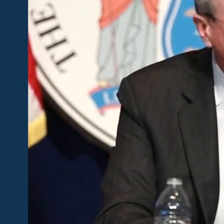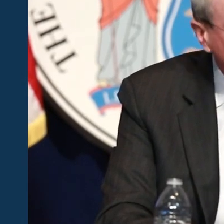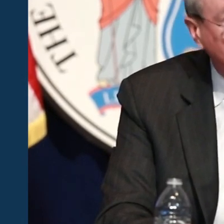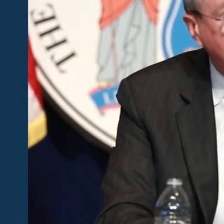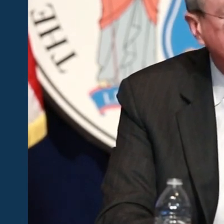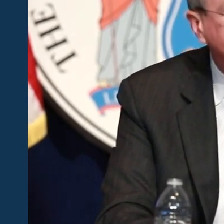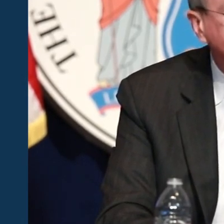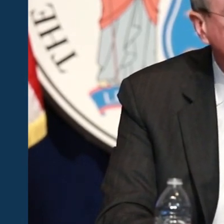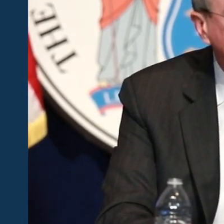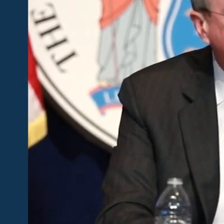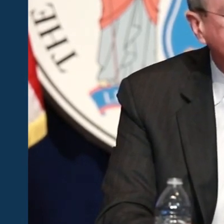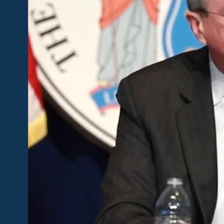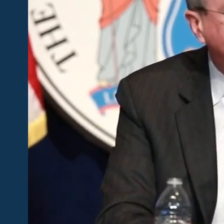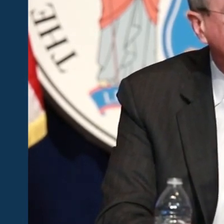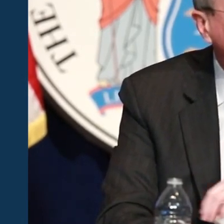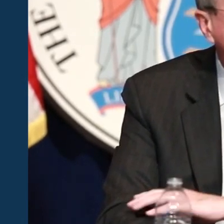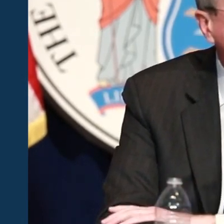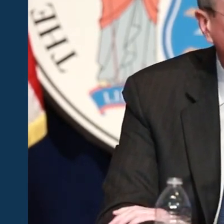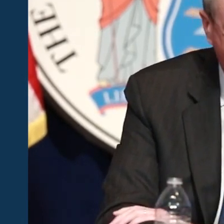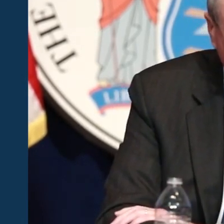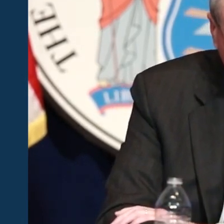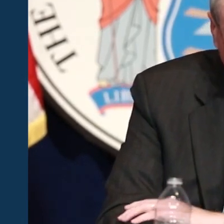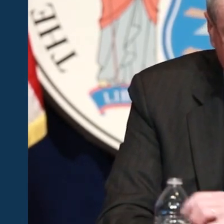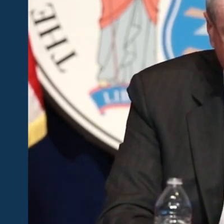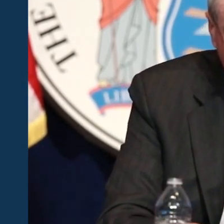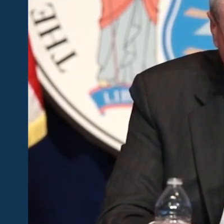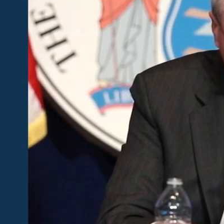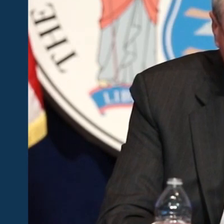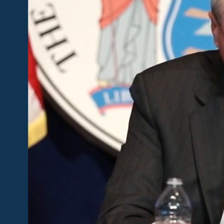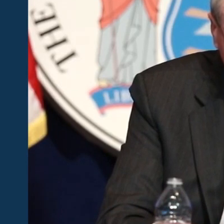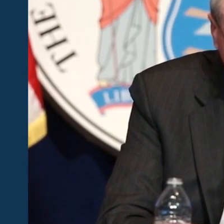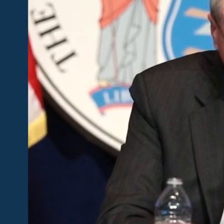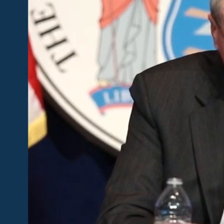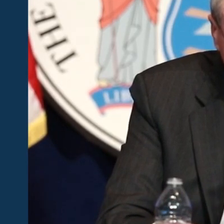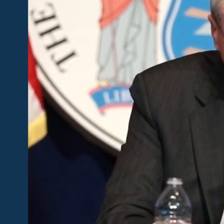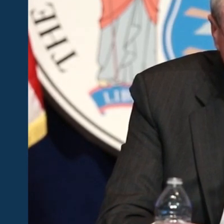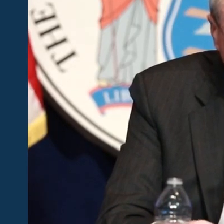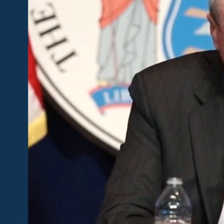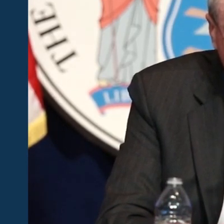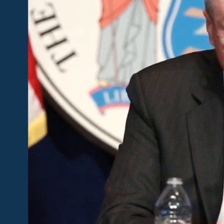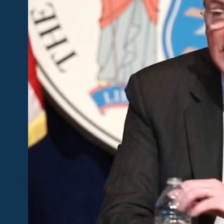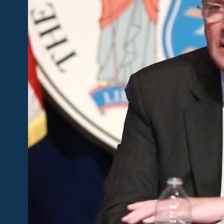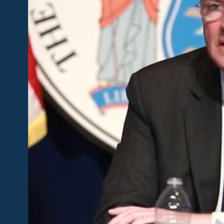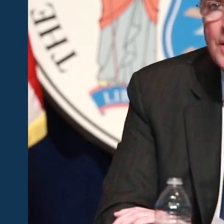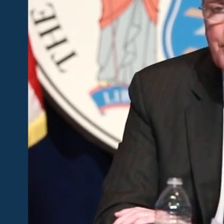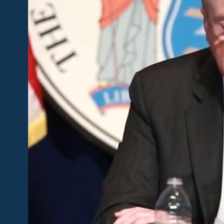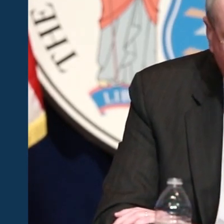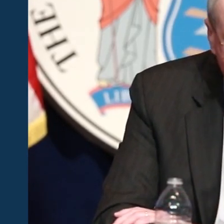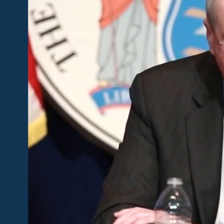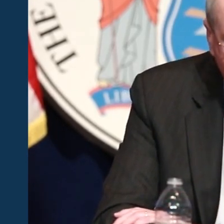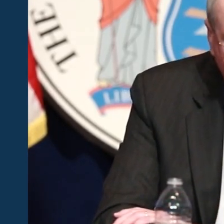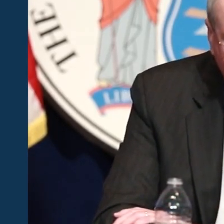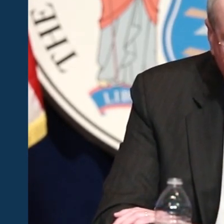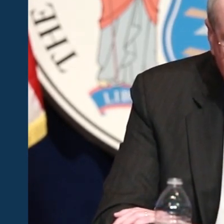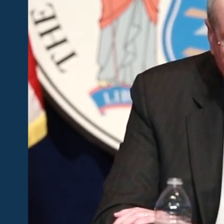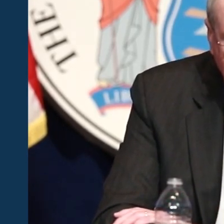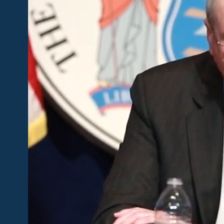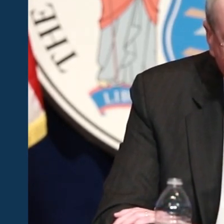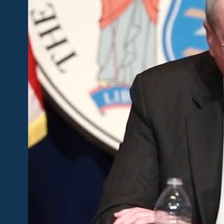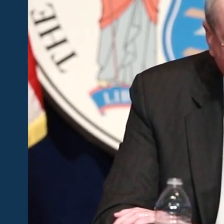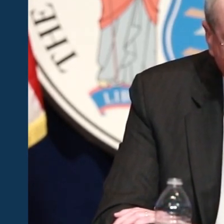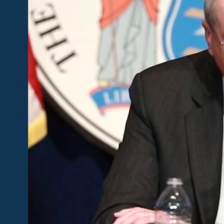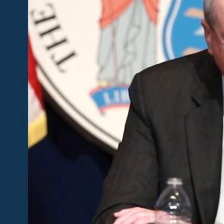that I can sign that codify the executive orders that we have put forth. On testing, the PNC Bank Arts Center